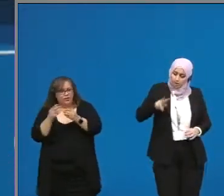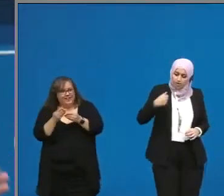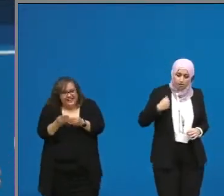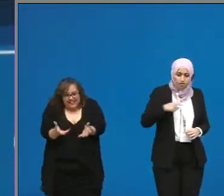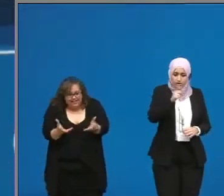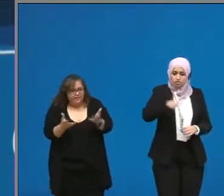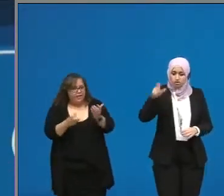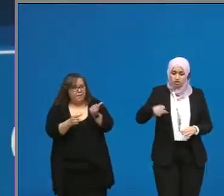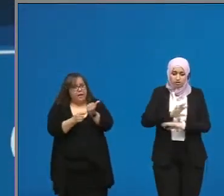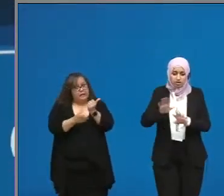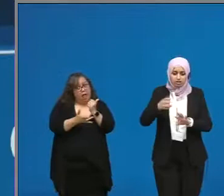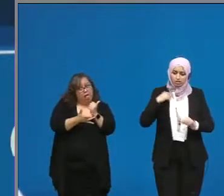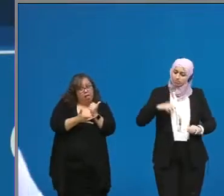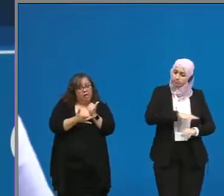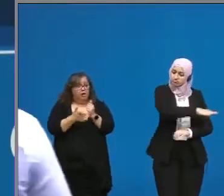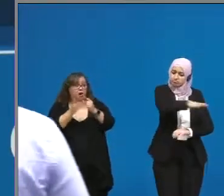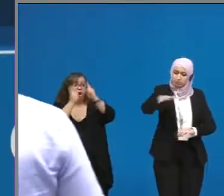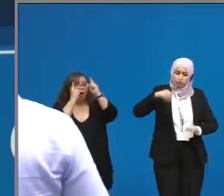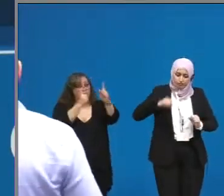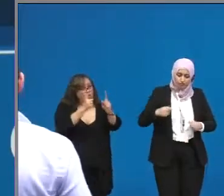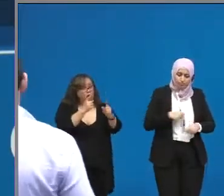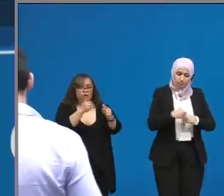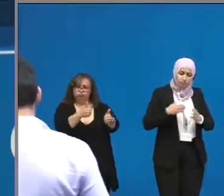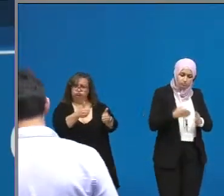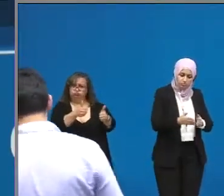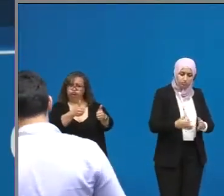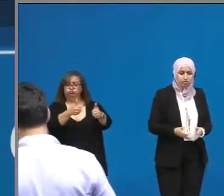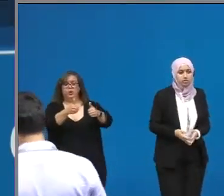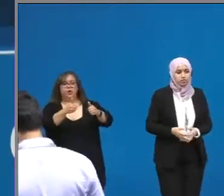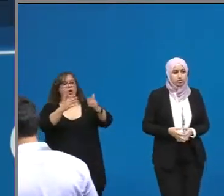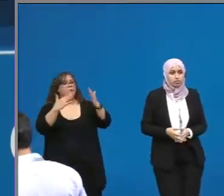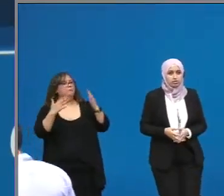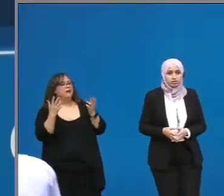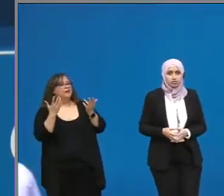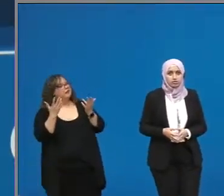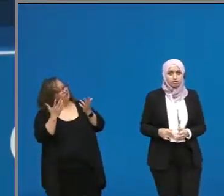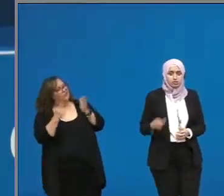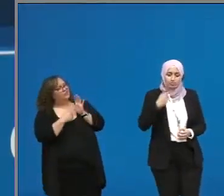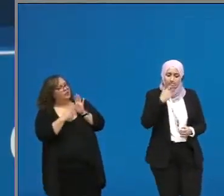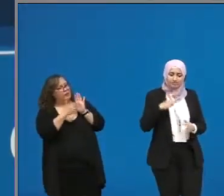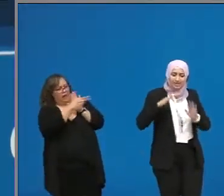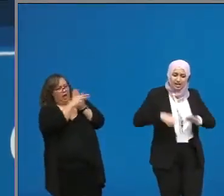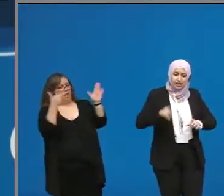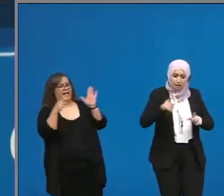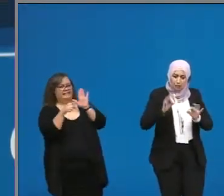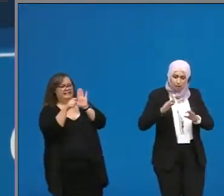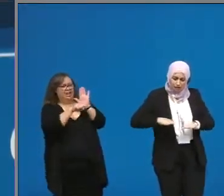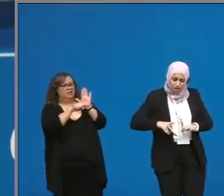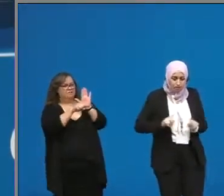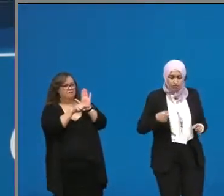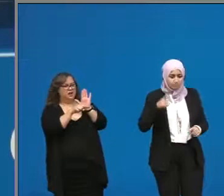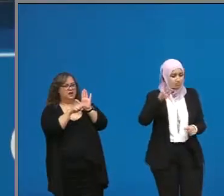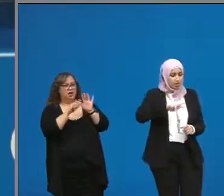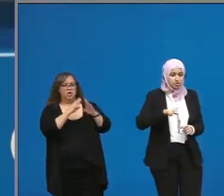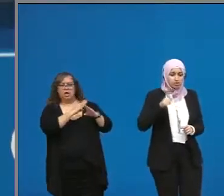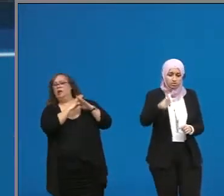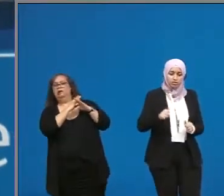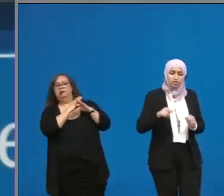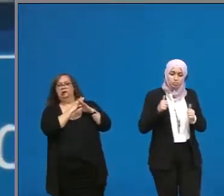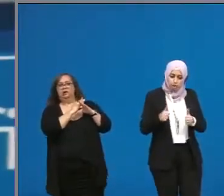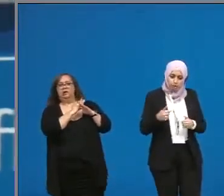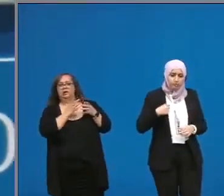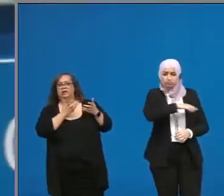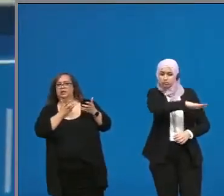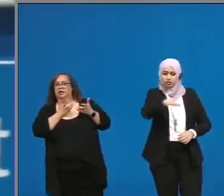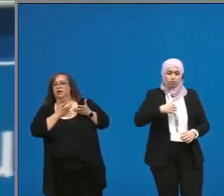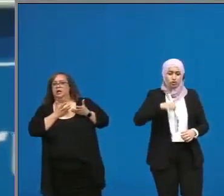it with the best will in the world, but sometimes the stigma that exists between them and the rest of the student body prevents them from using it to